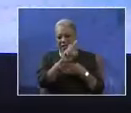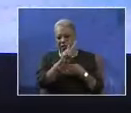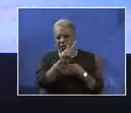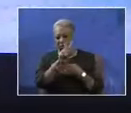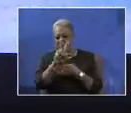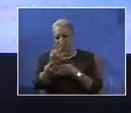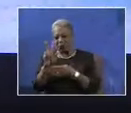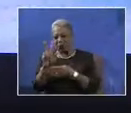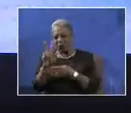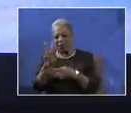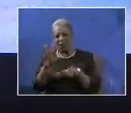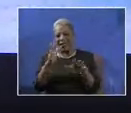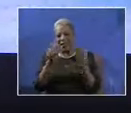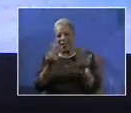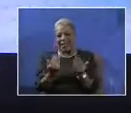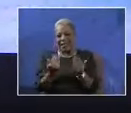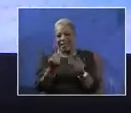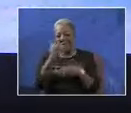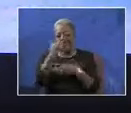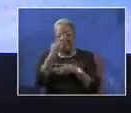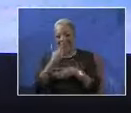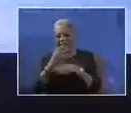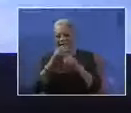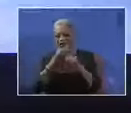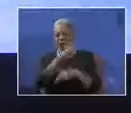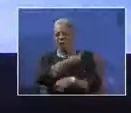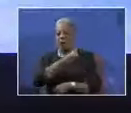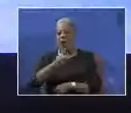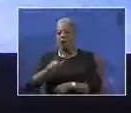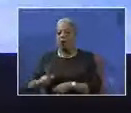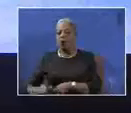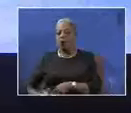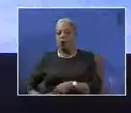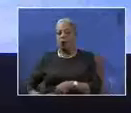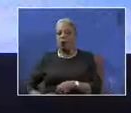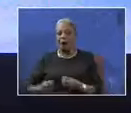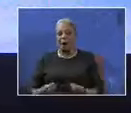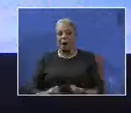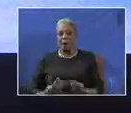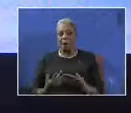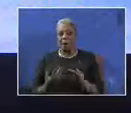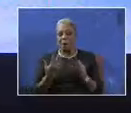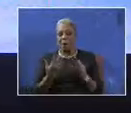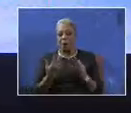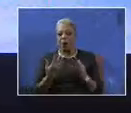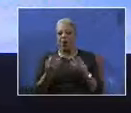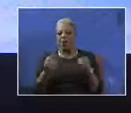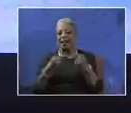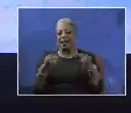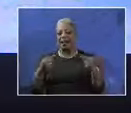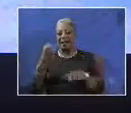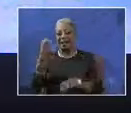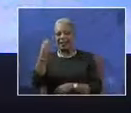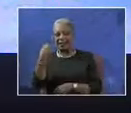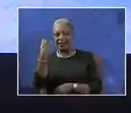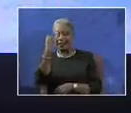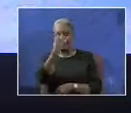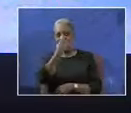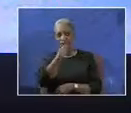Now again, the anger of the Lord burned against Israel, and it incited